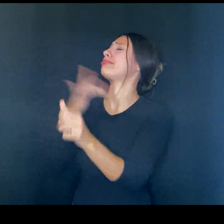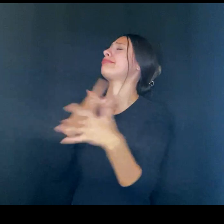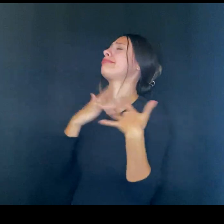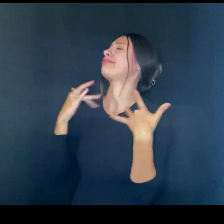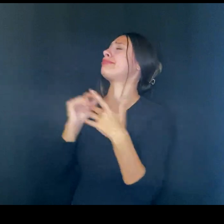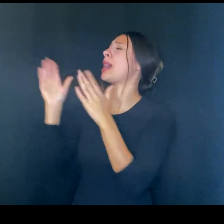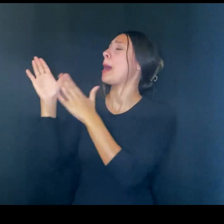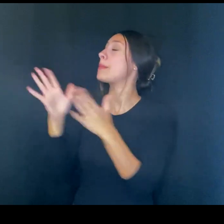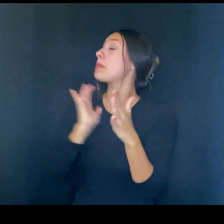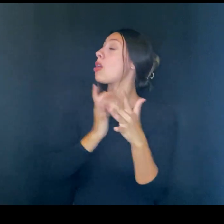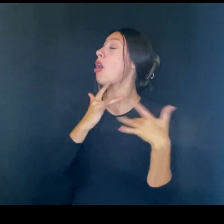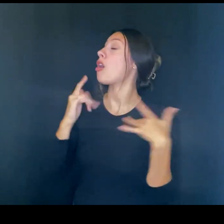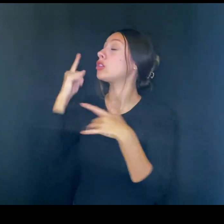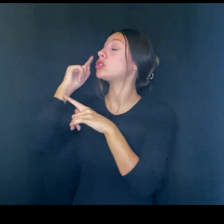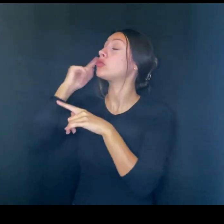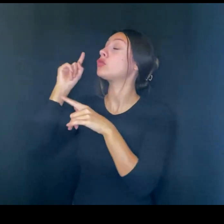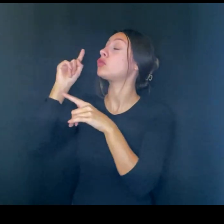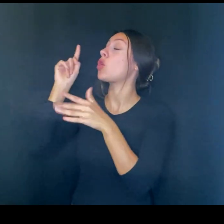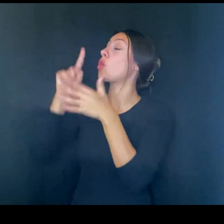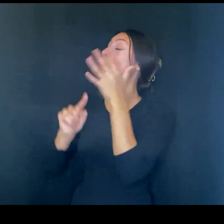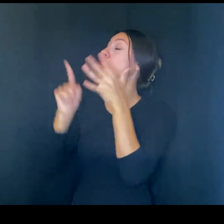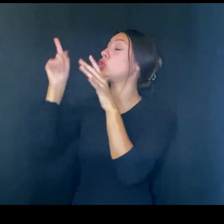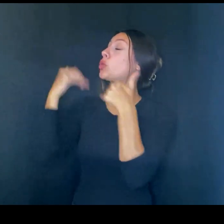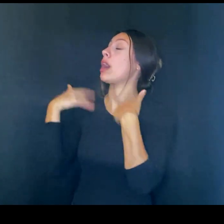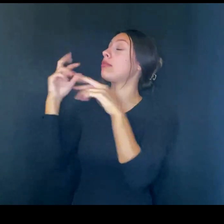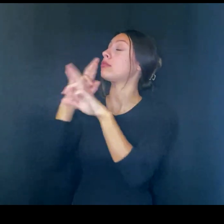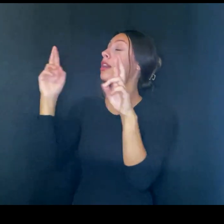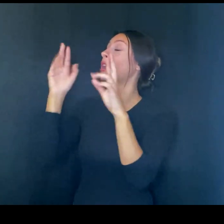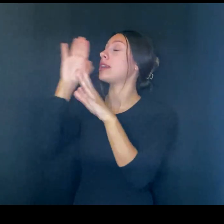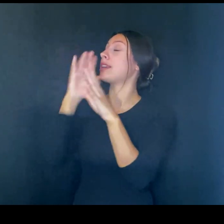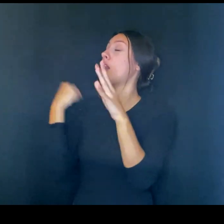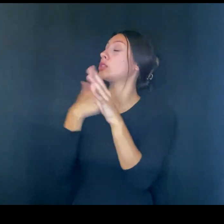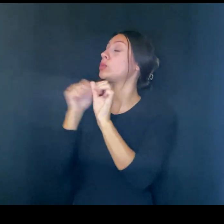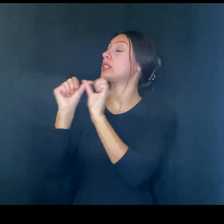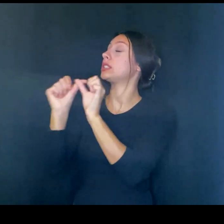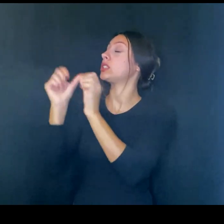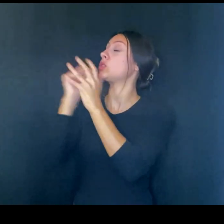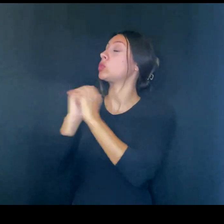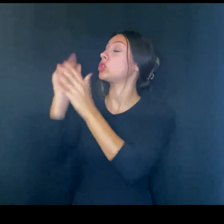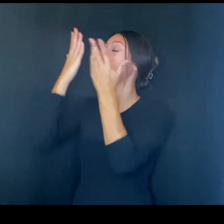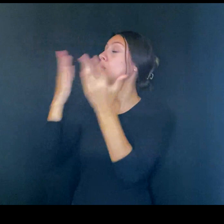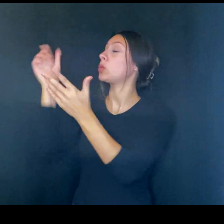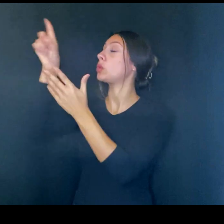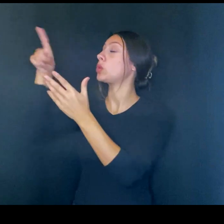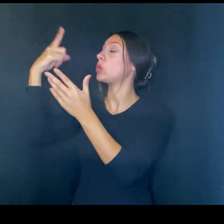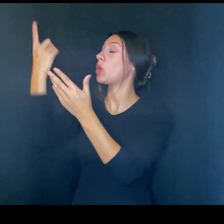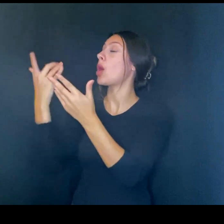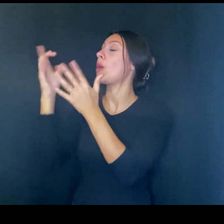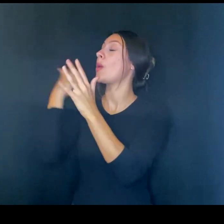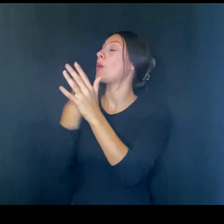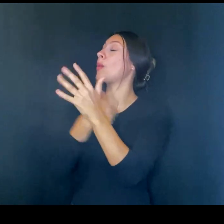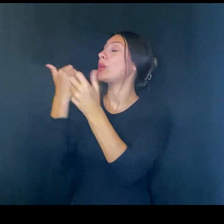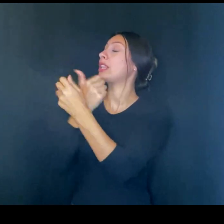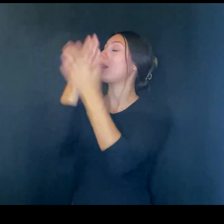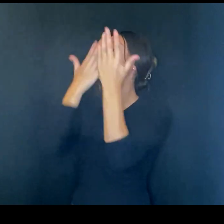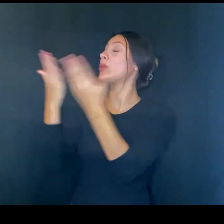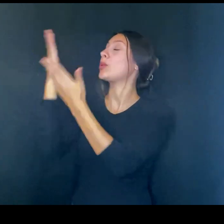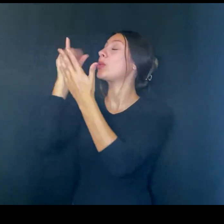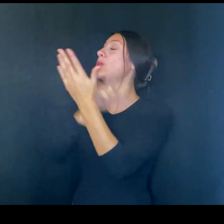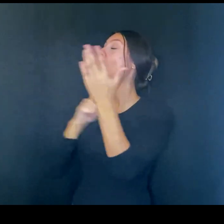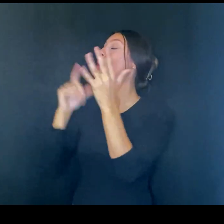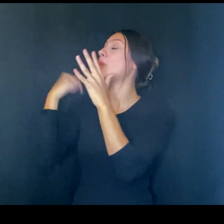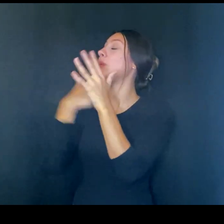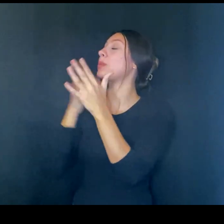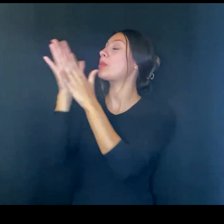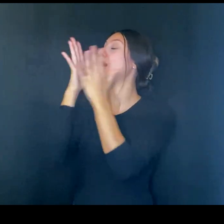Prepare our hearts for what you have in store, God, as we continue to worship you and you alone. We love you, Lord. We praise you. We thank